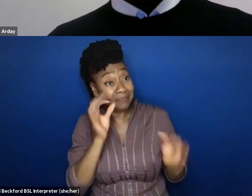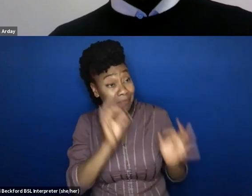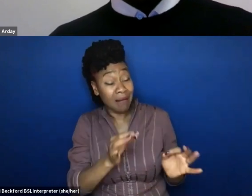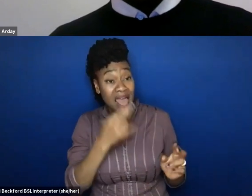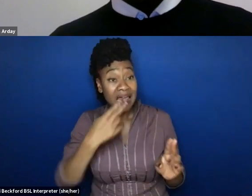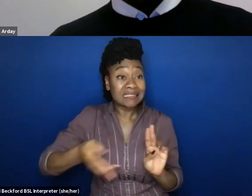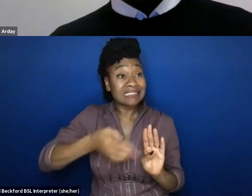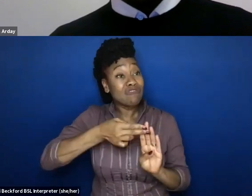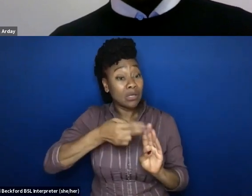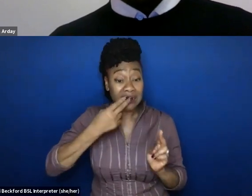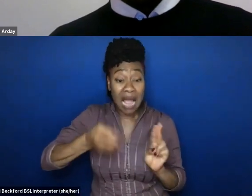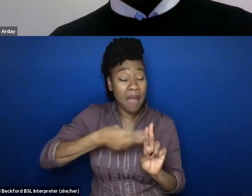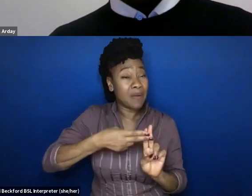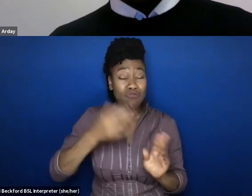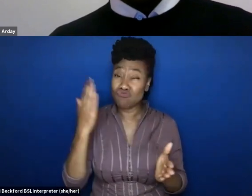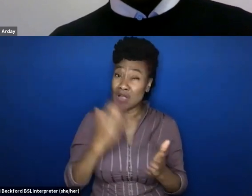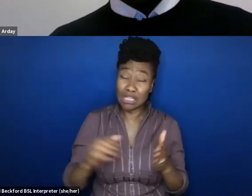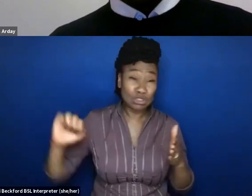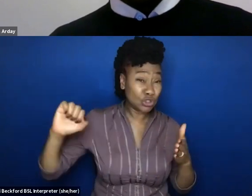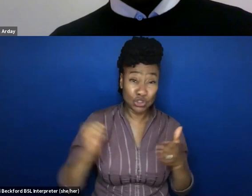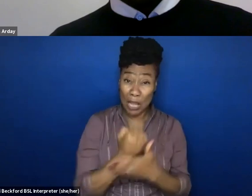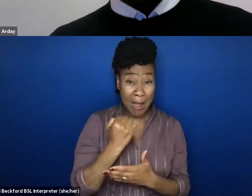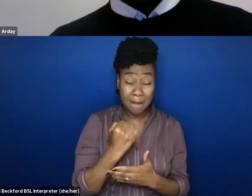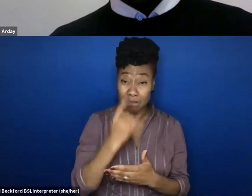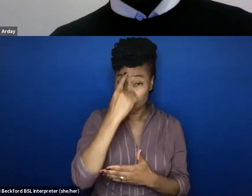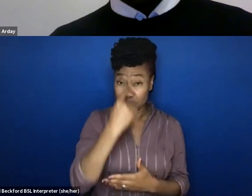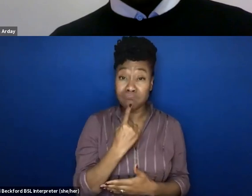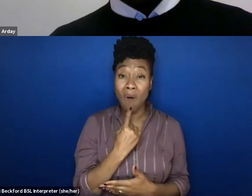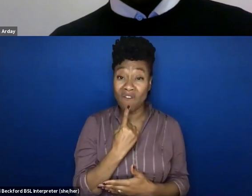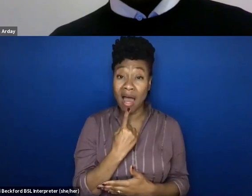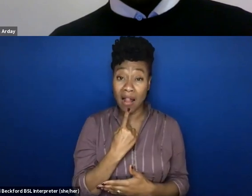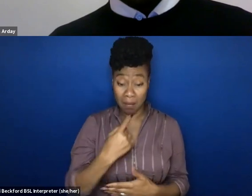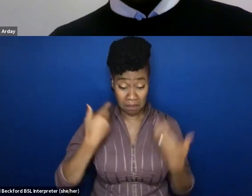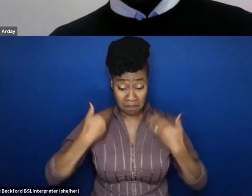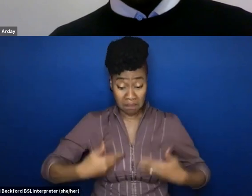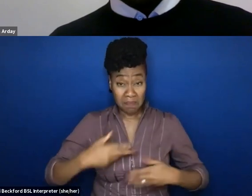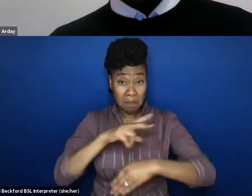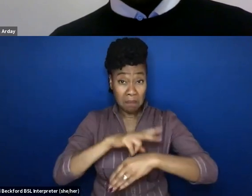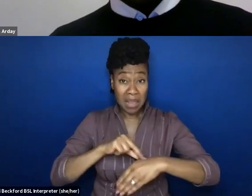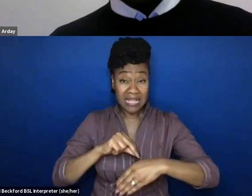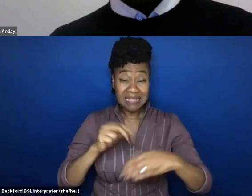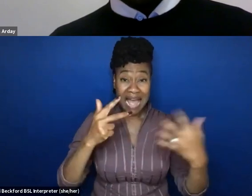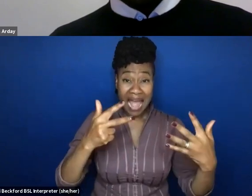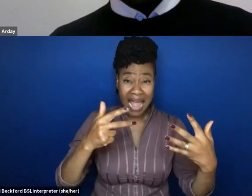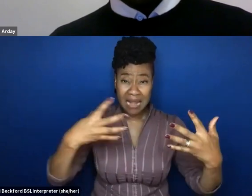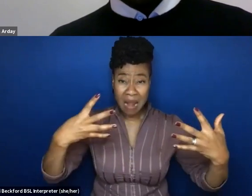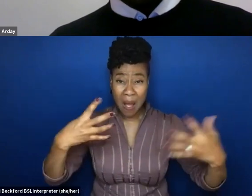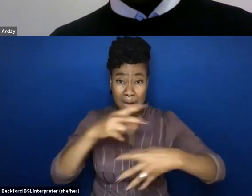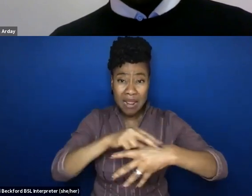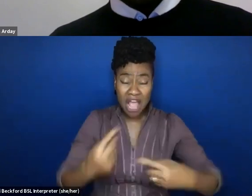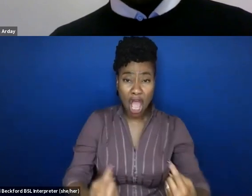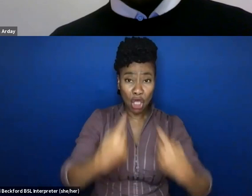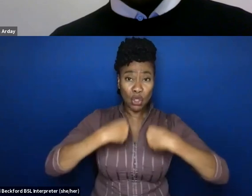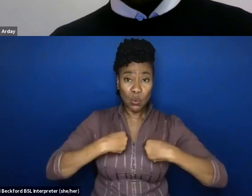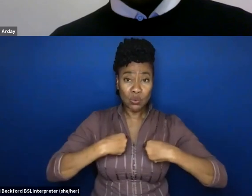it's a shame, the profiling that goes on. I mean, when I was approached by 8 or 9 police, they were accusing me of